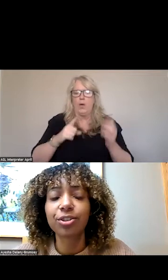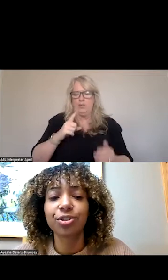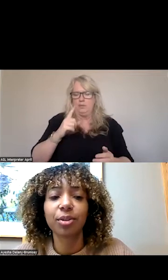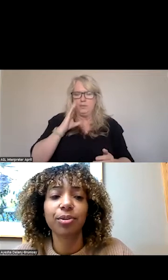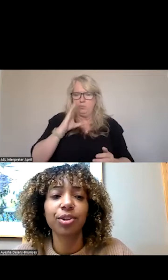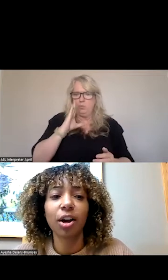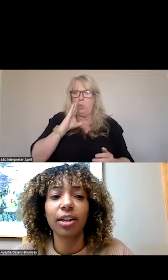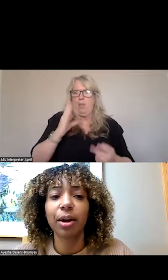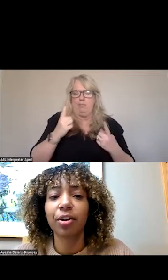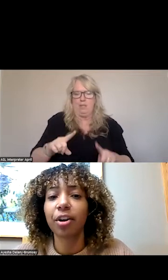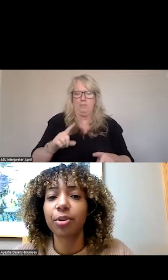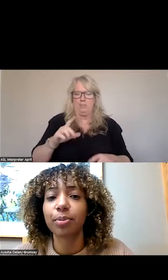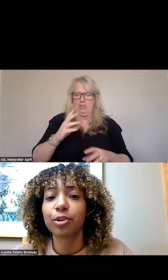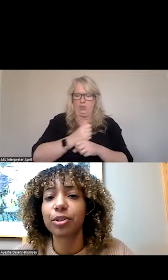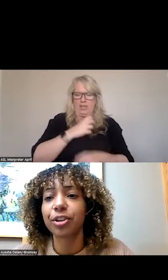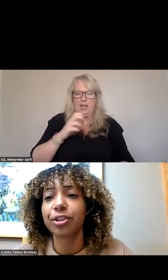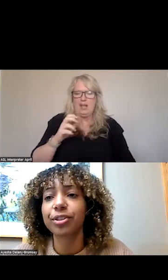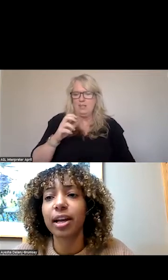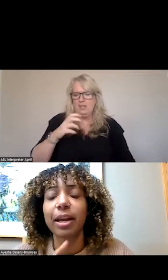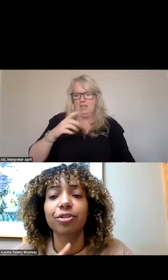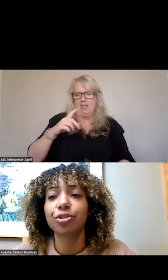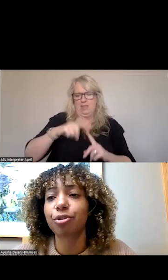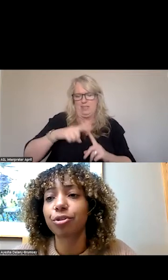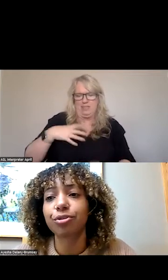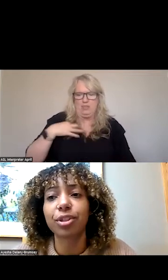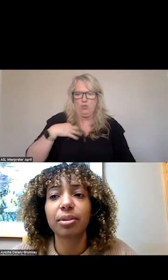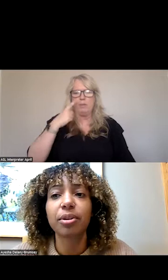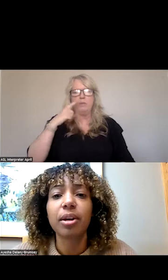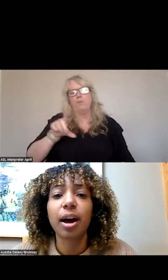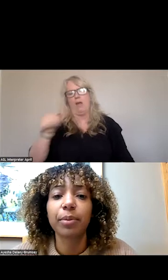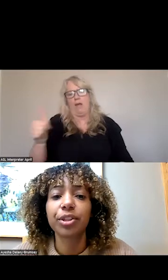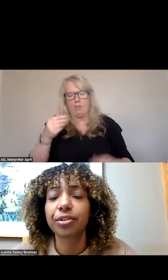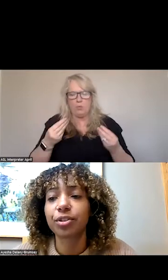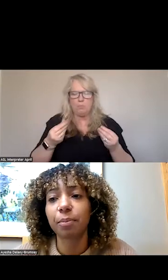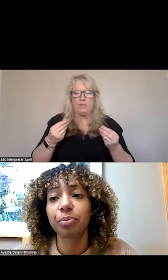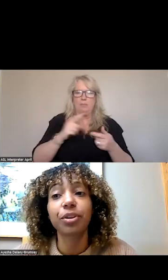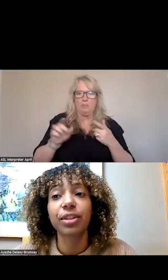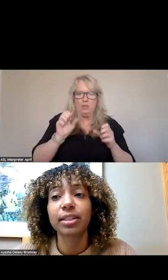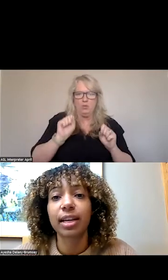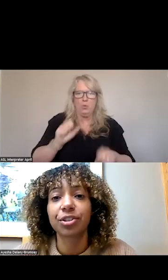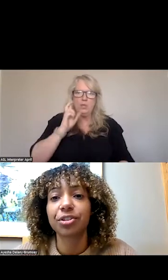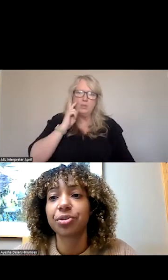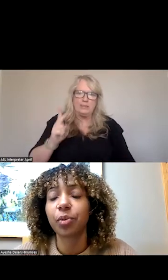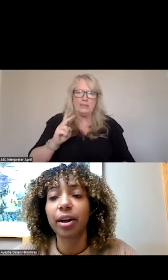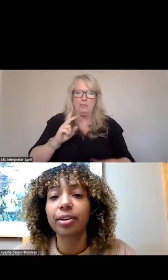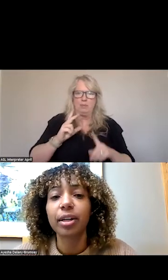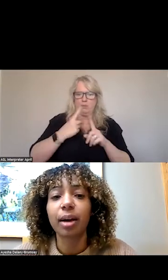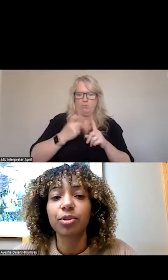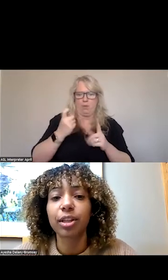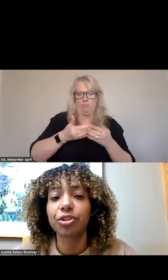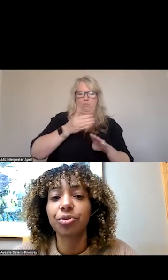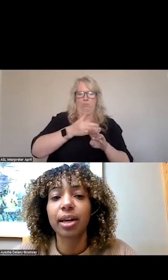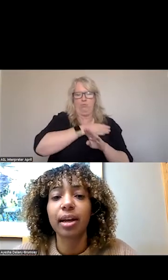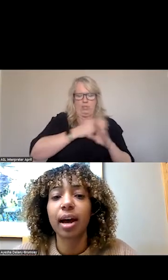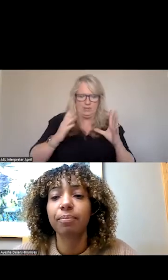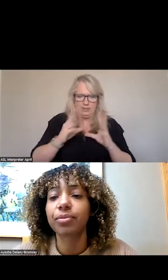get the t-shirts that we were talking about or other promotional materials. And as you scroll, you'll see materials from previous sessions as well,